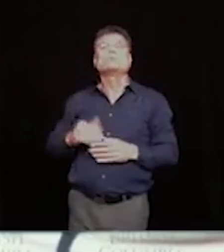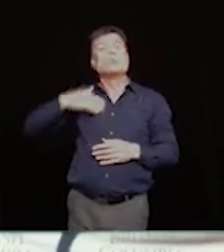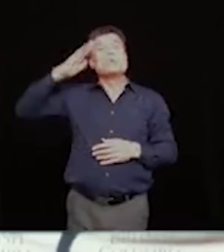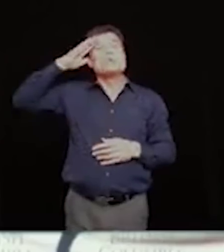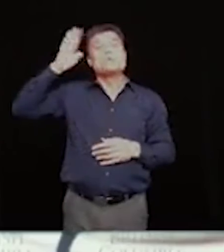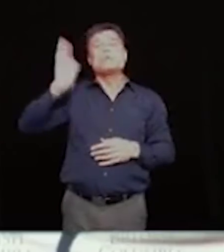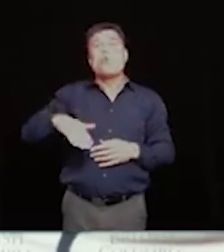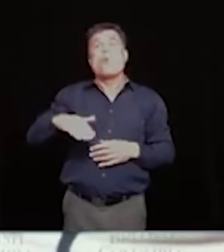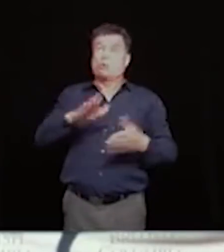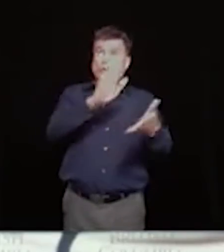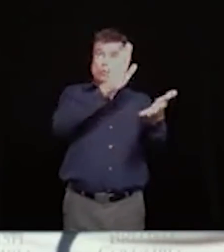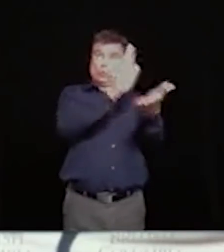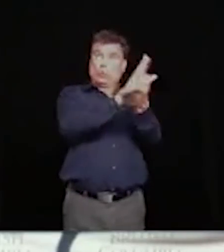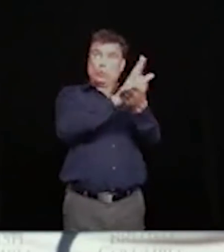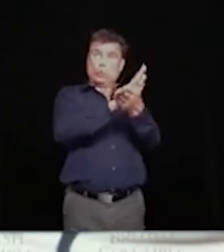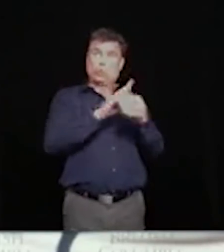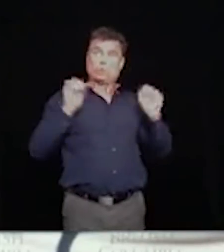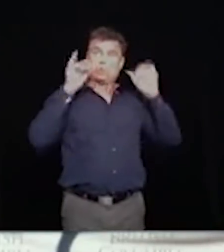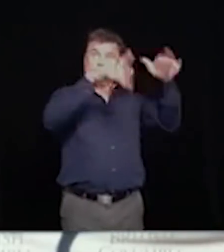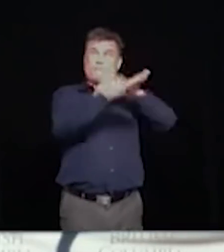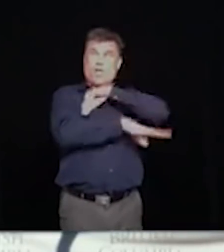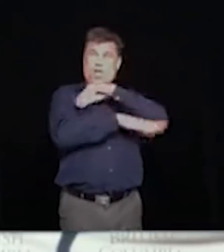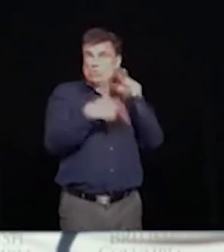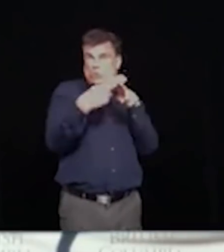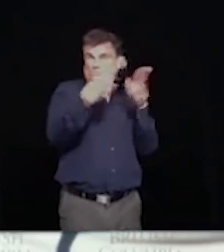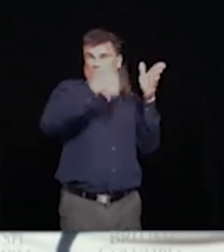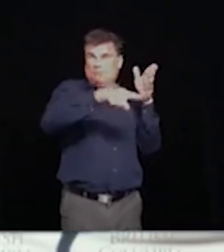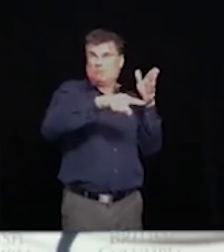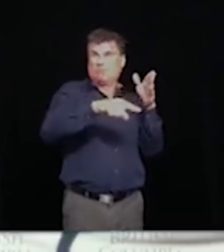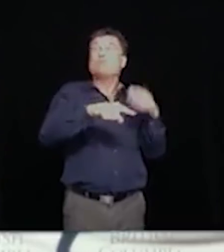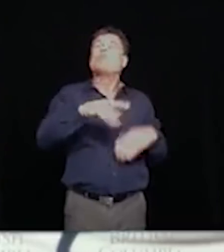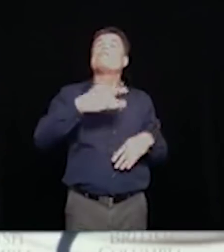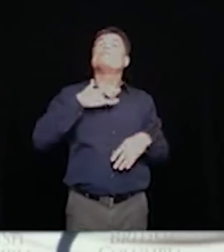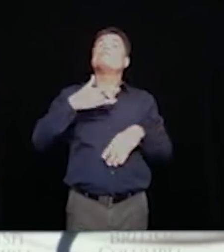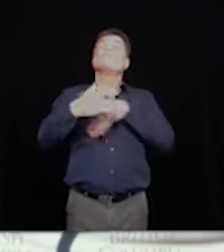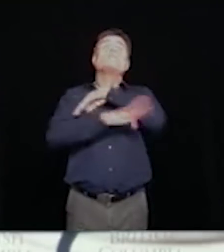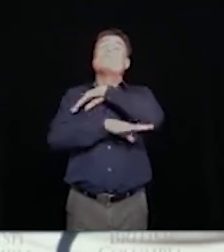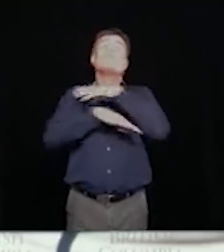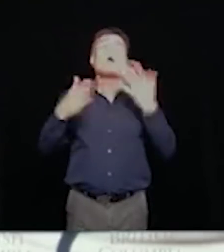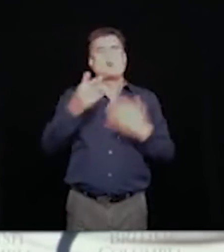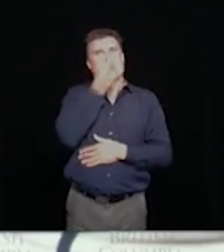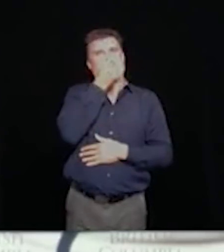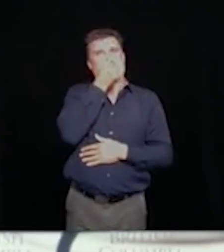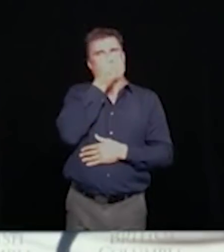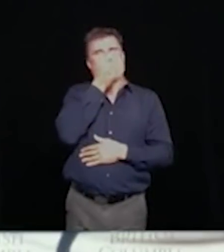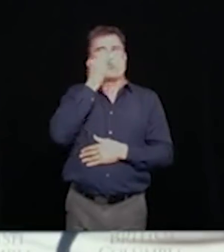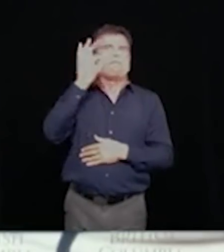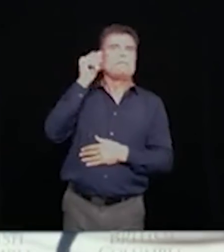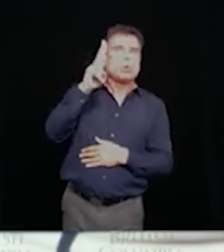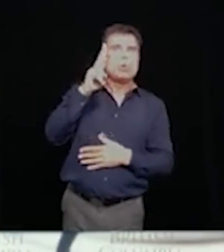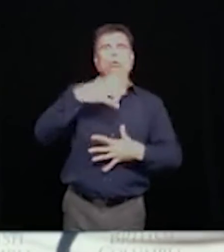is coming, we need to all continue to make those choices that keep our communities, our elders, our loved ones, and